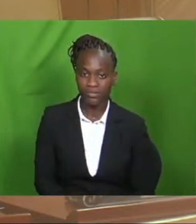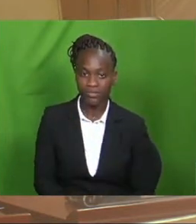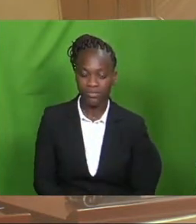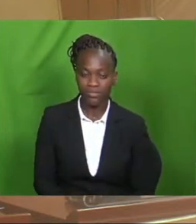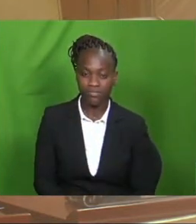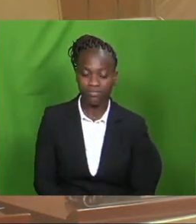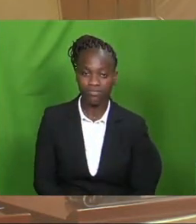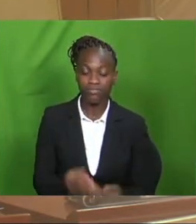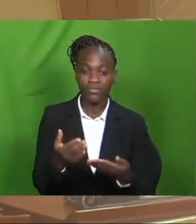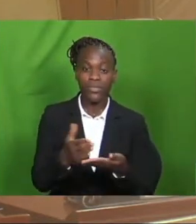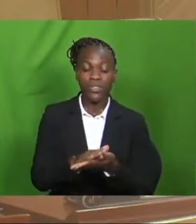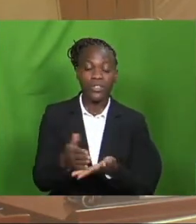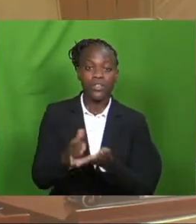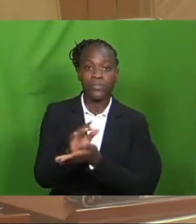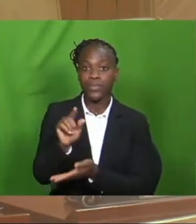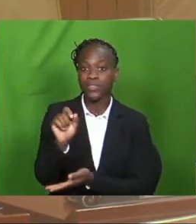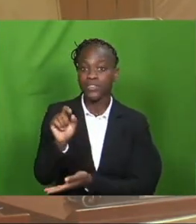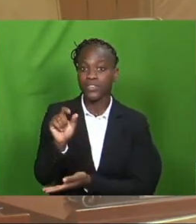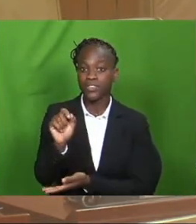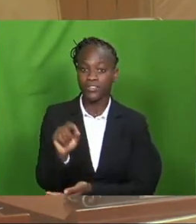Page 11.